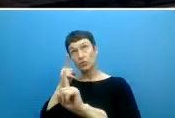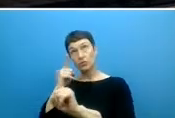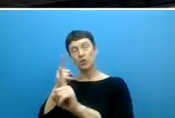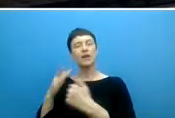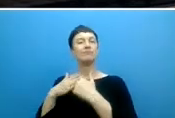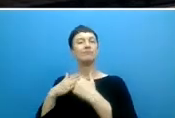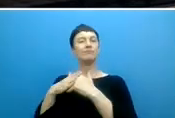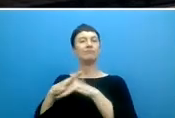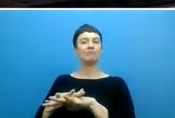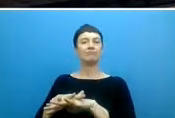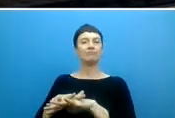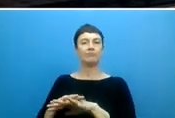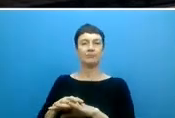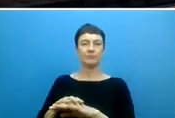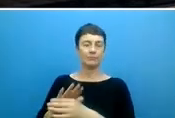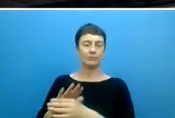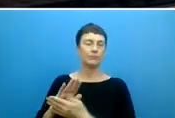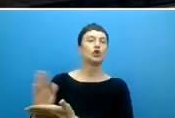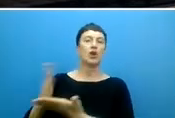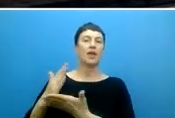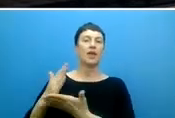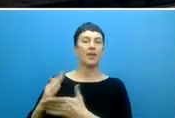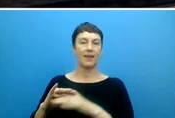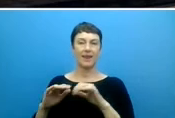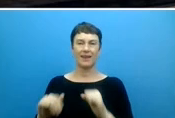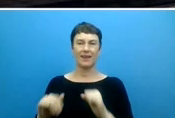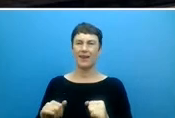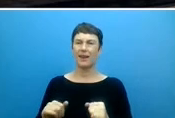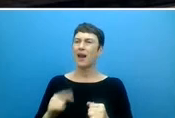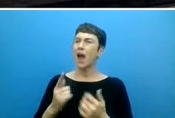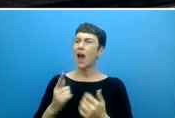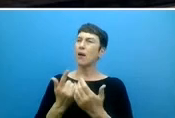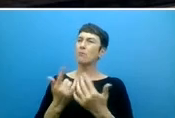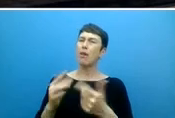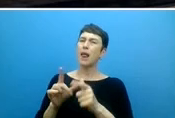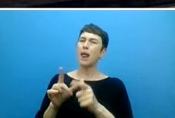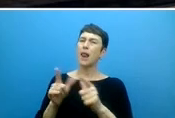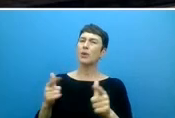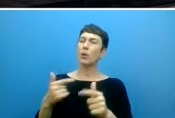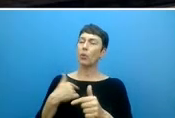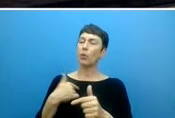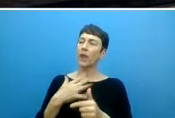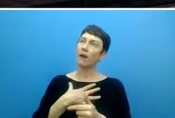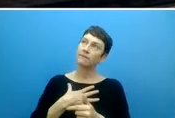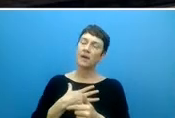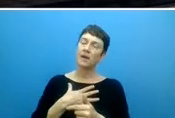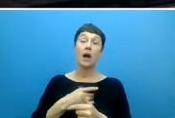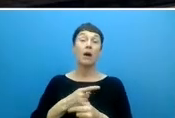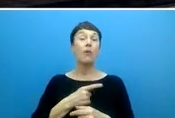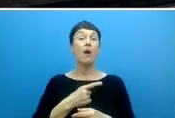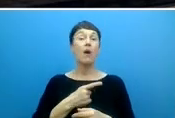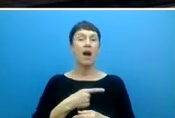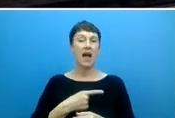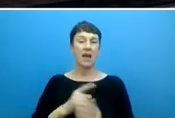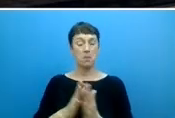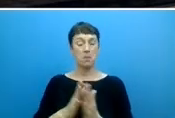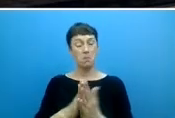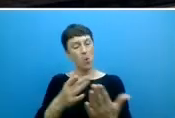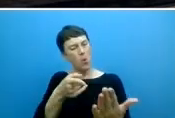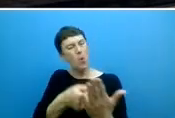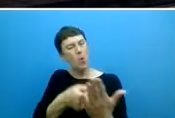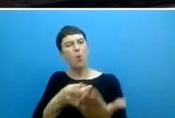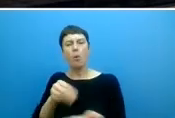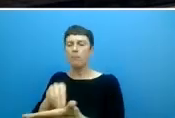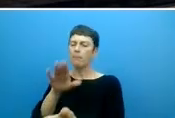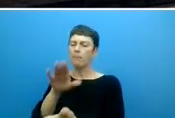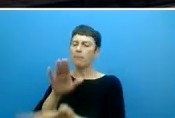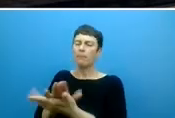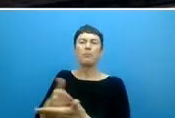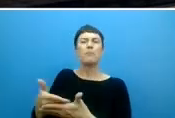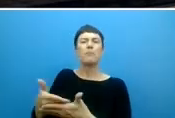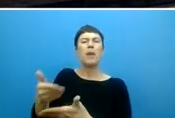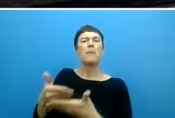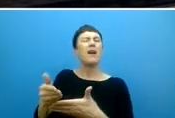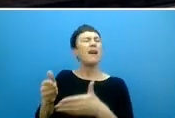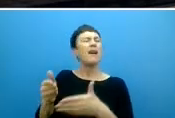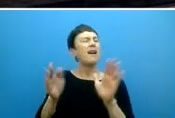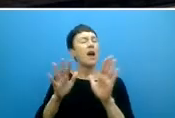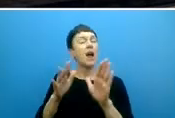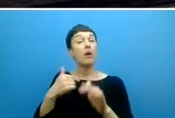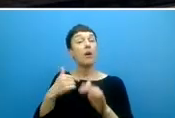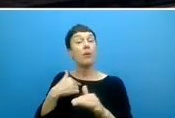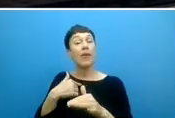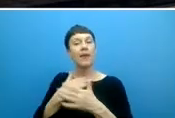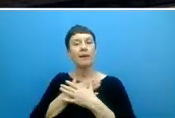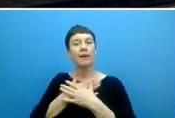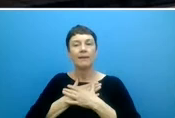about multilingualism isn't primarily for the sake of language in books or on paper, but instead because we care